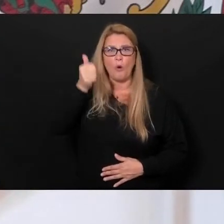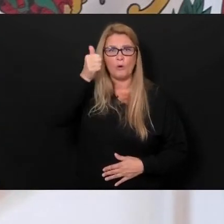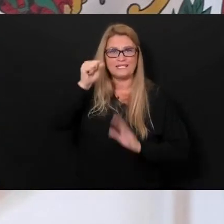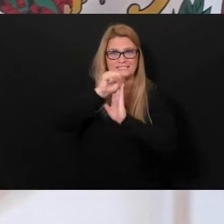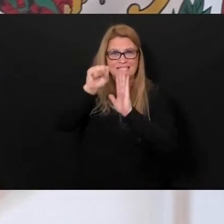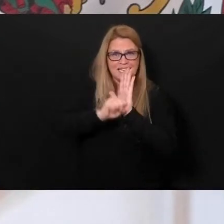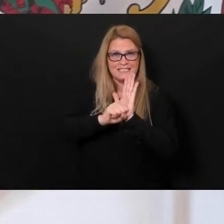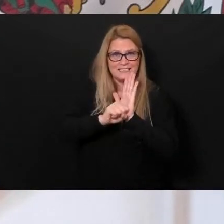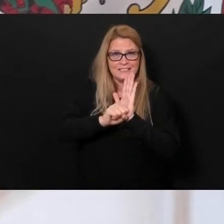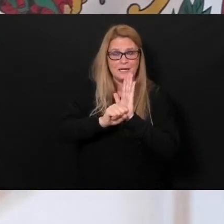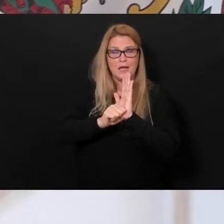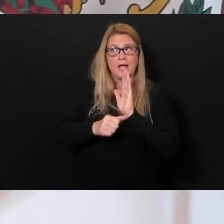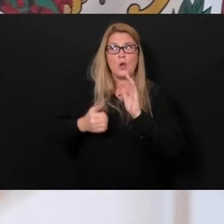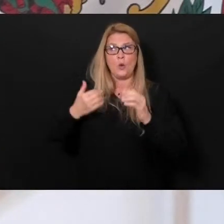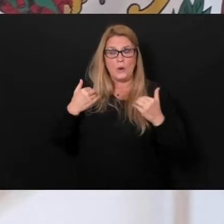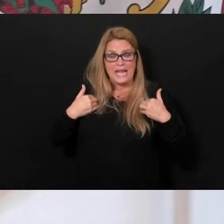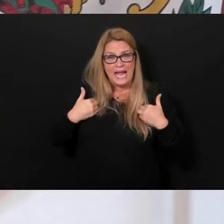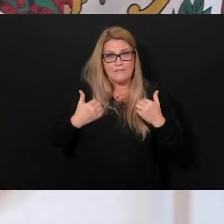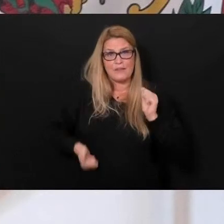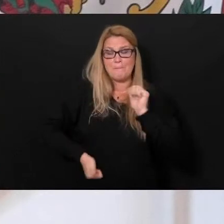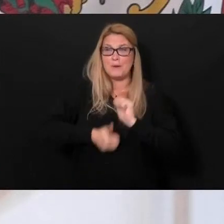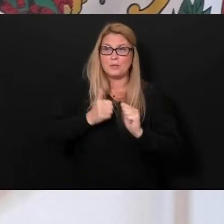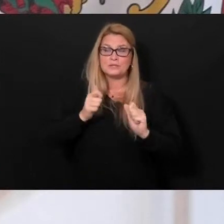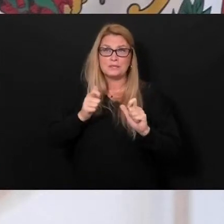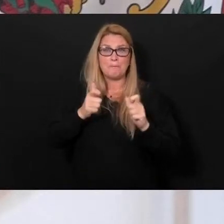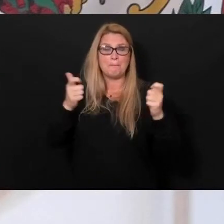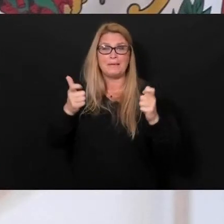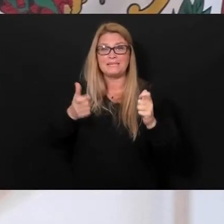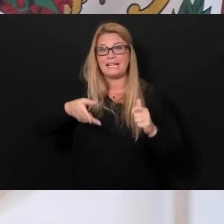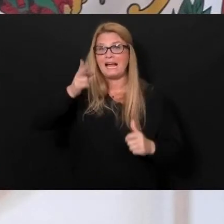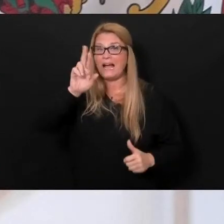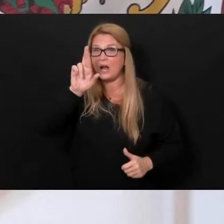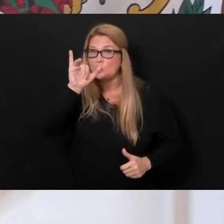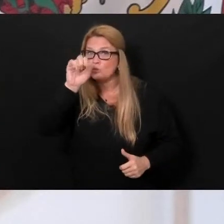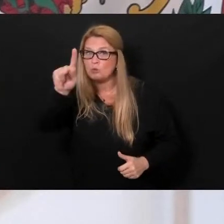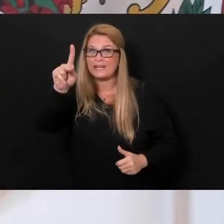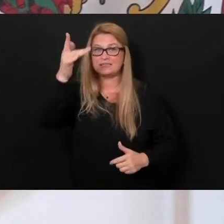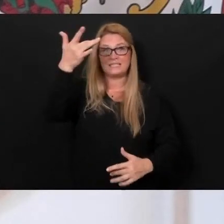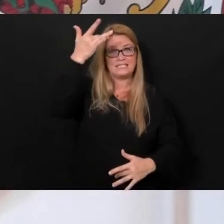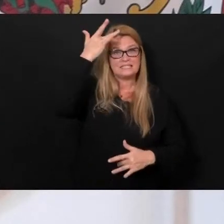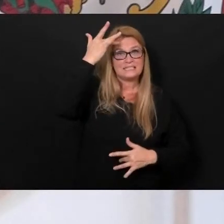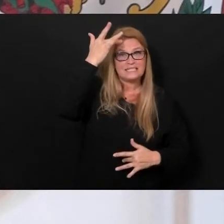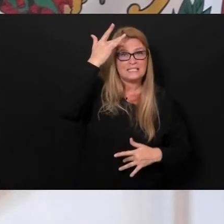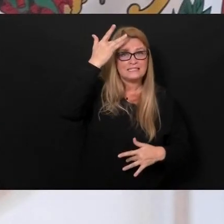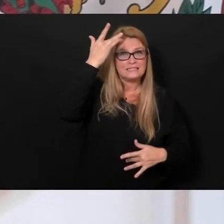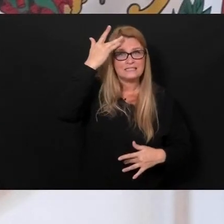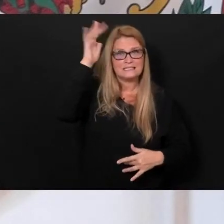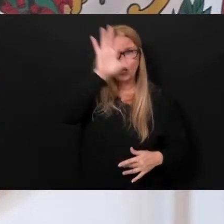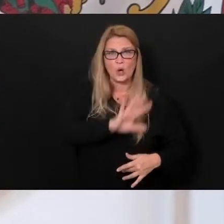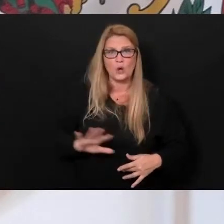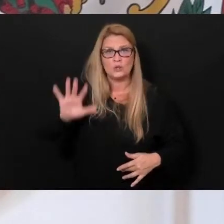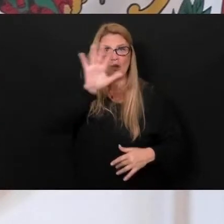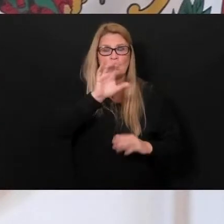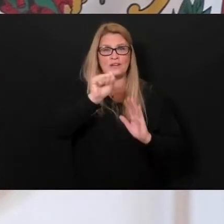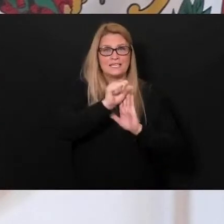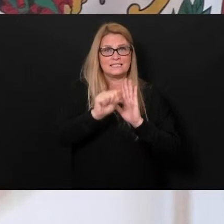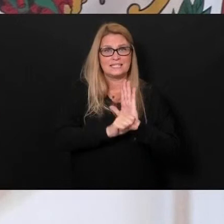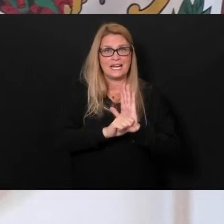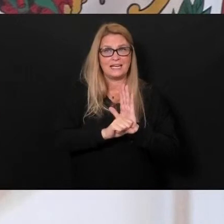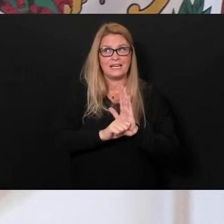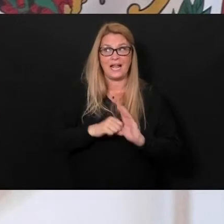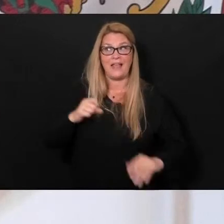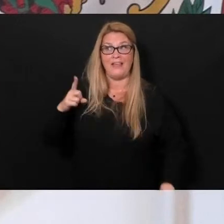country, and we are absolutely the #1 state in the country with chronic illnesses. This is a man that